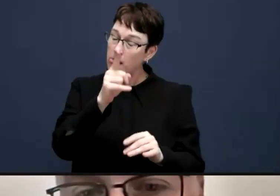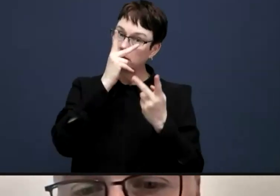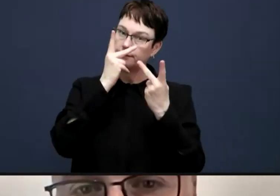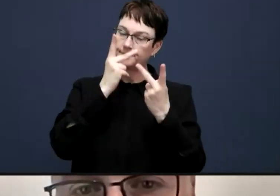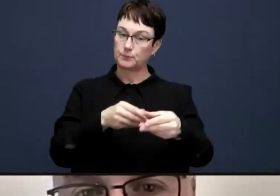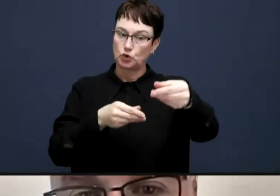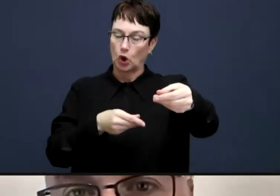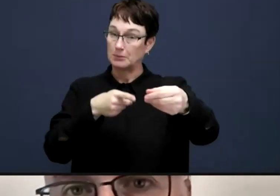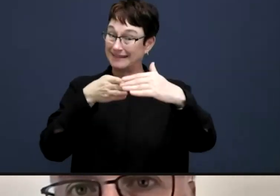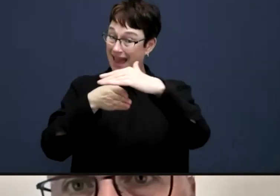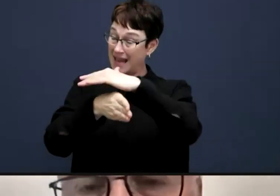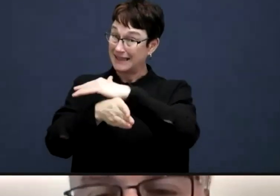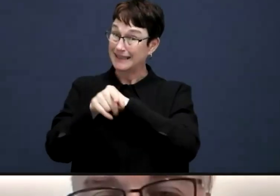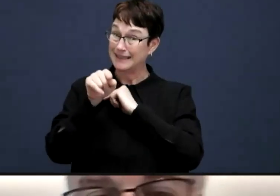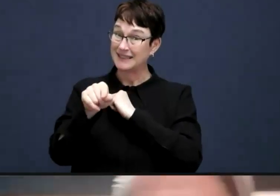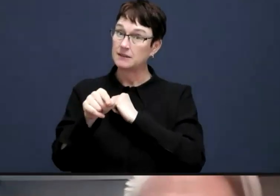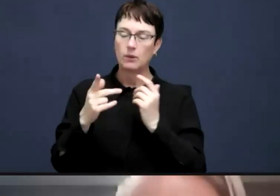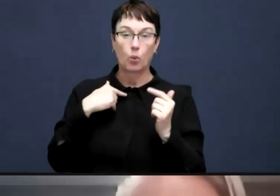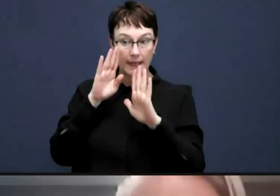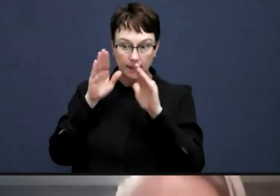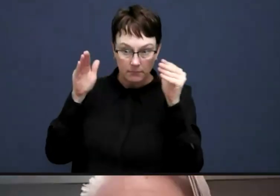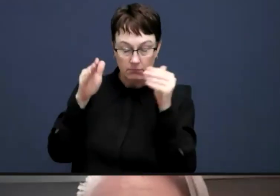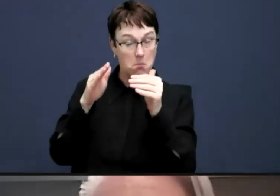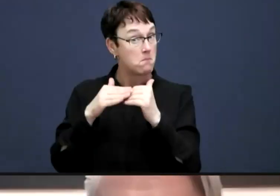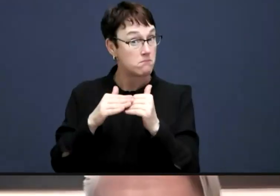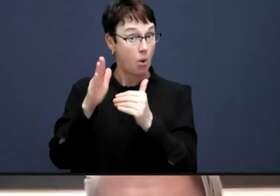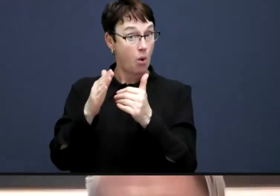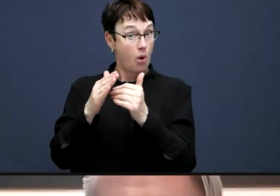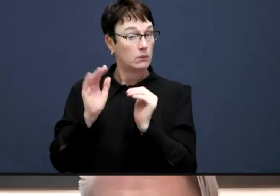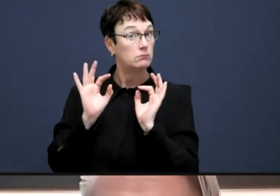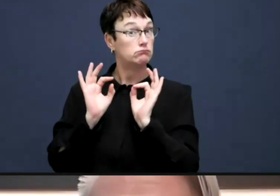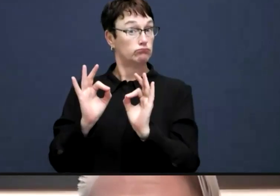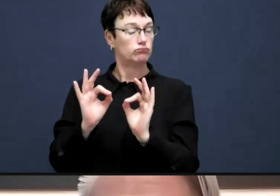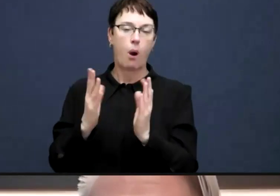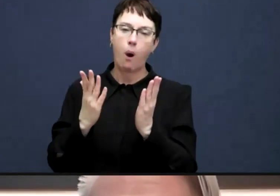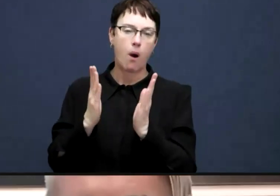much attention as it should then, if we put it that way?